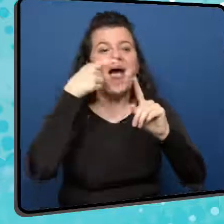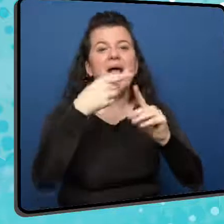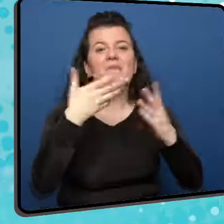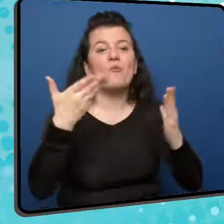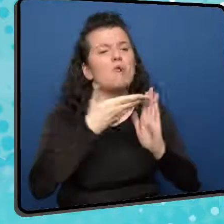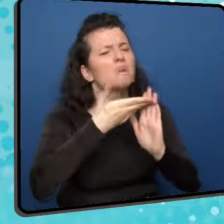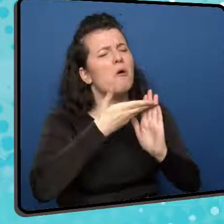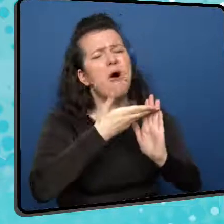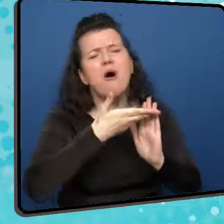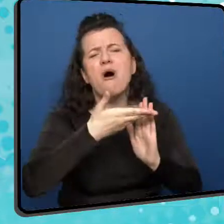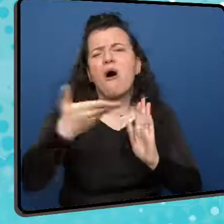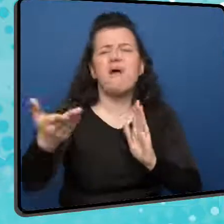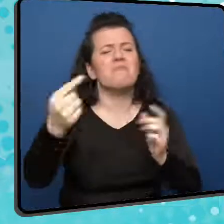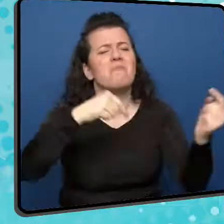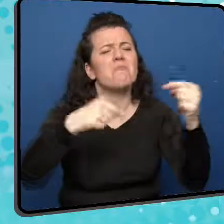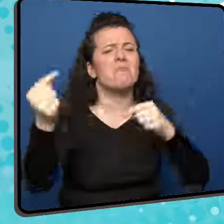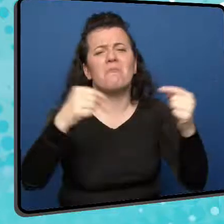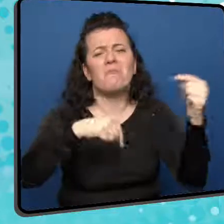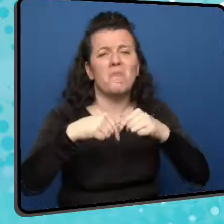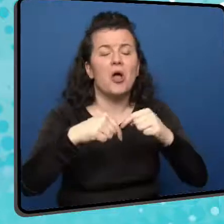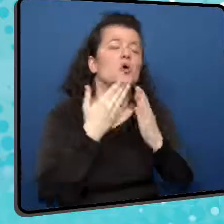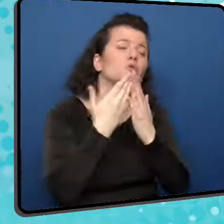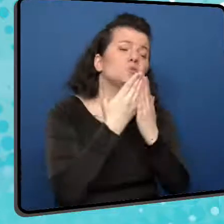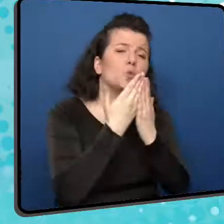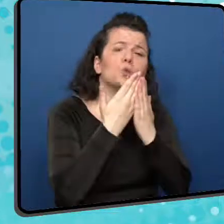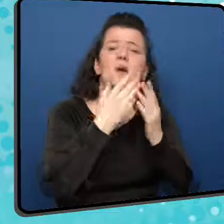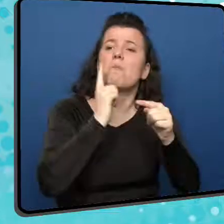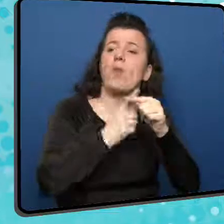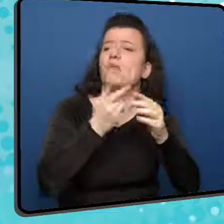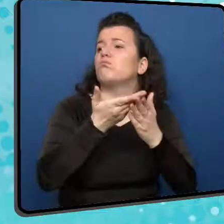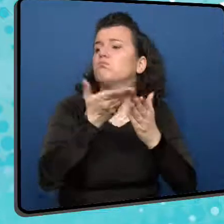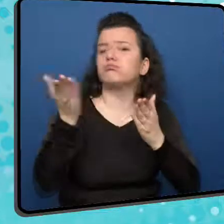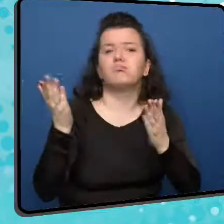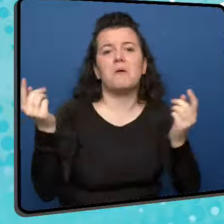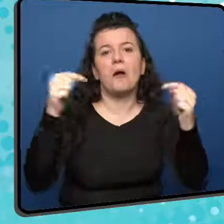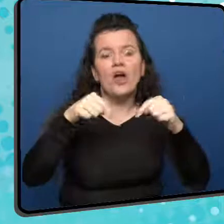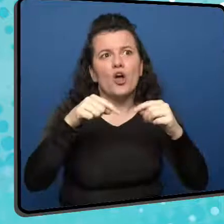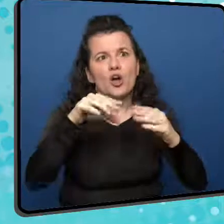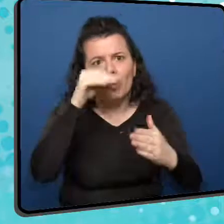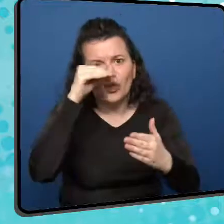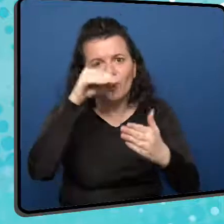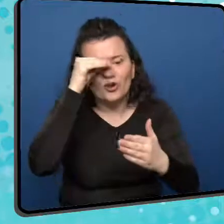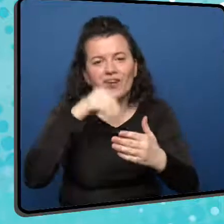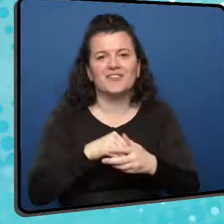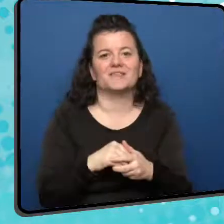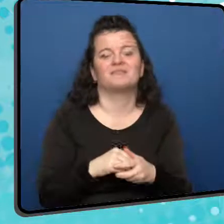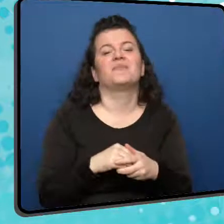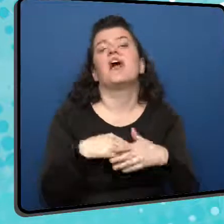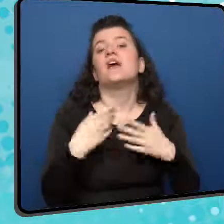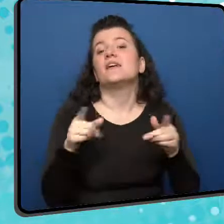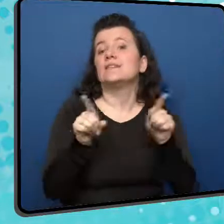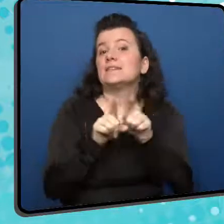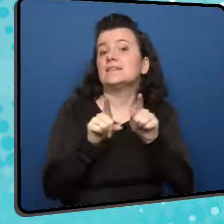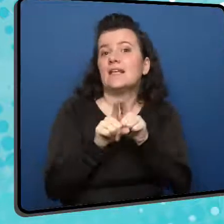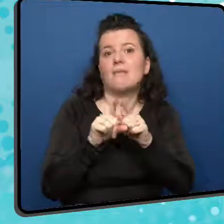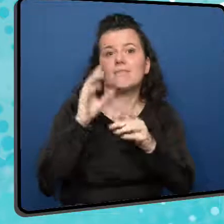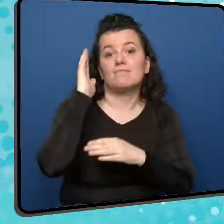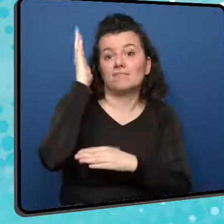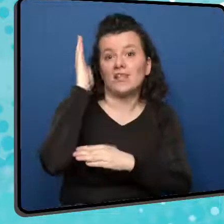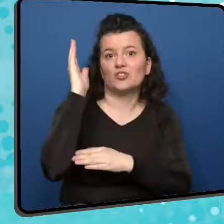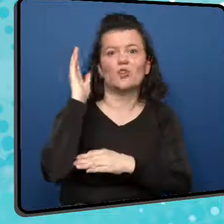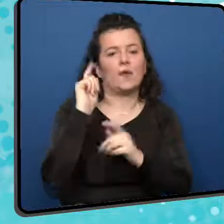learn. And there is still time, I think 4 days, to submit some sessions. So more information can be found